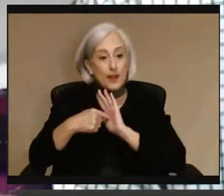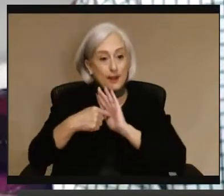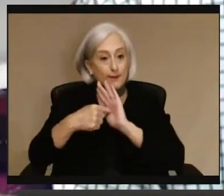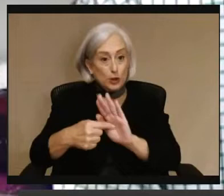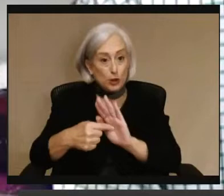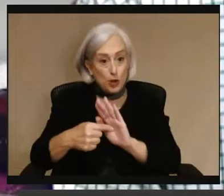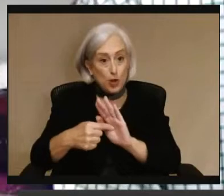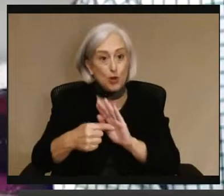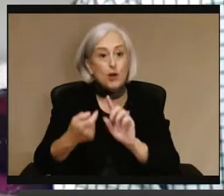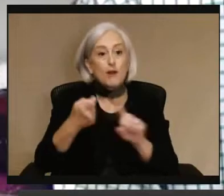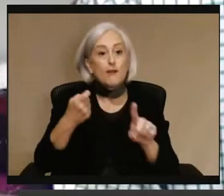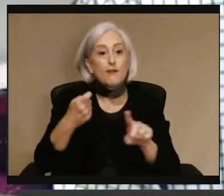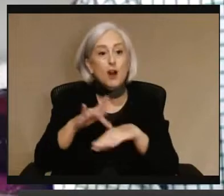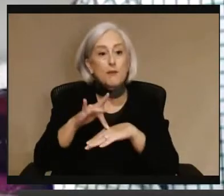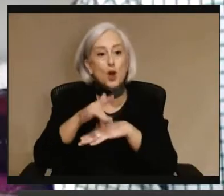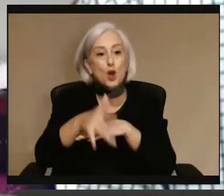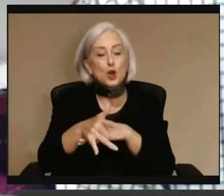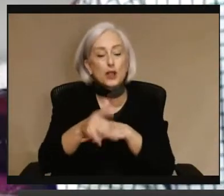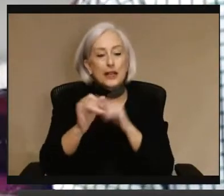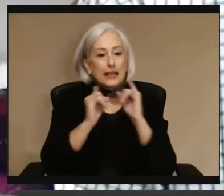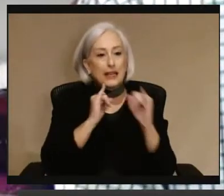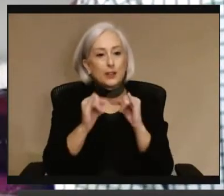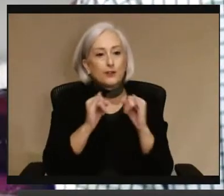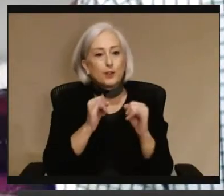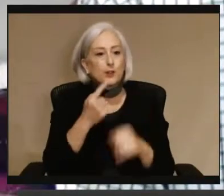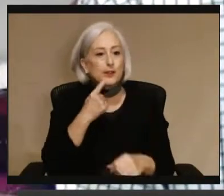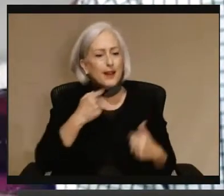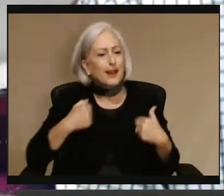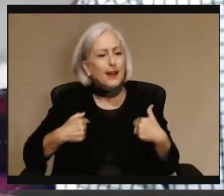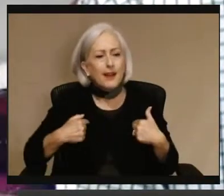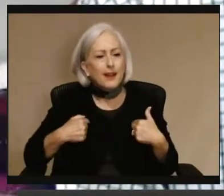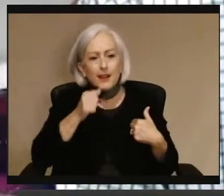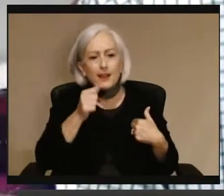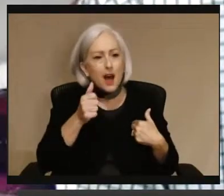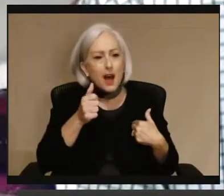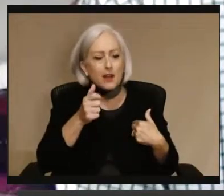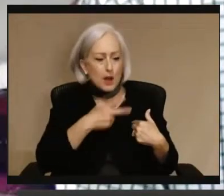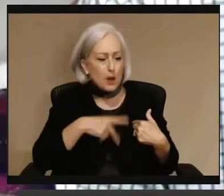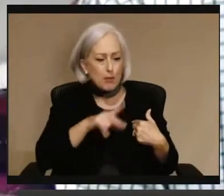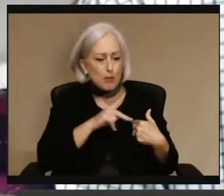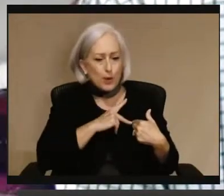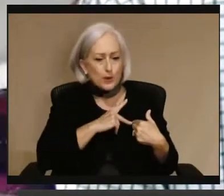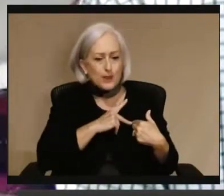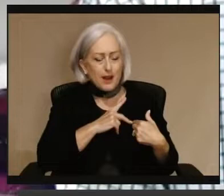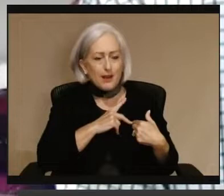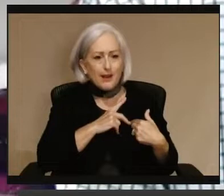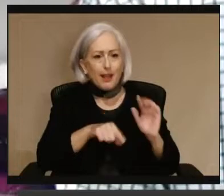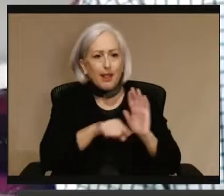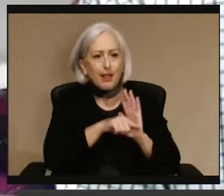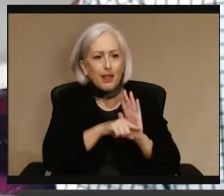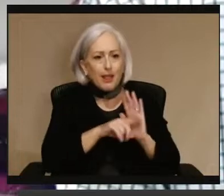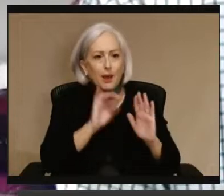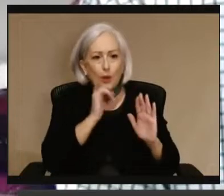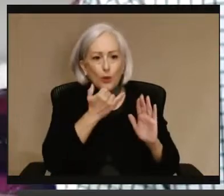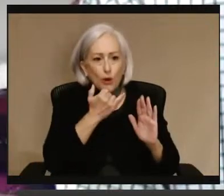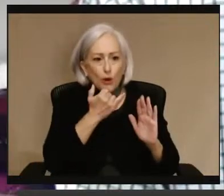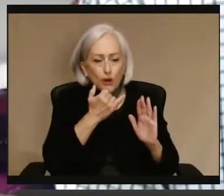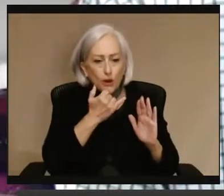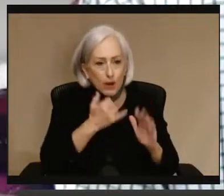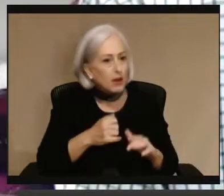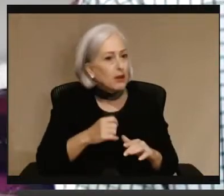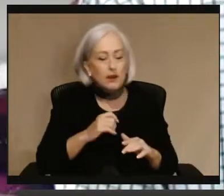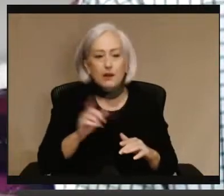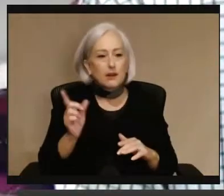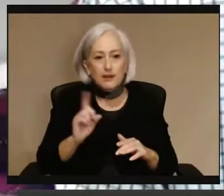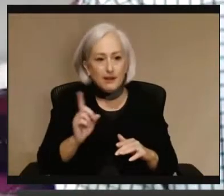earlier interviews talking about that this isn't a character flaw, this is a real illness, and it's our brain health really what it comes down to. It's